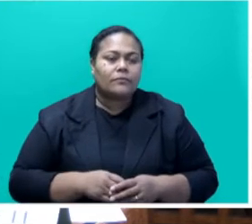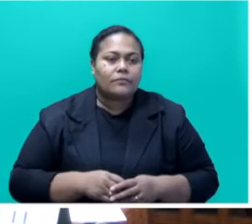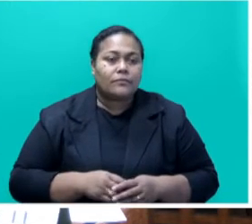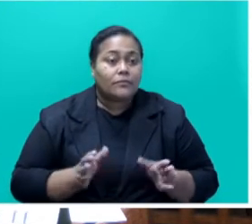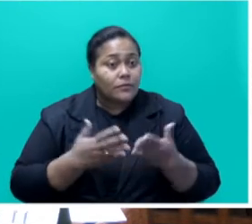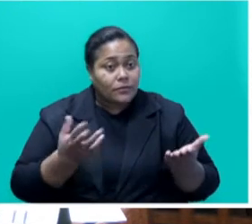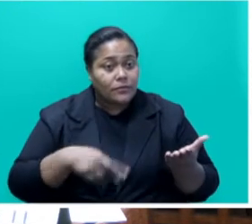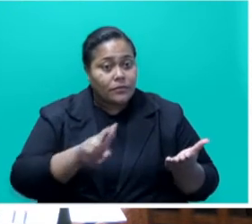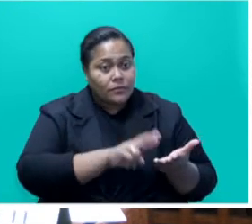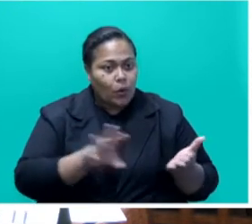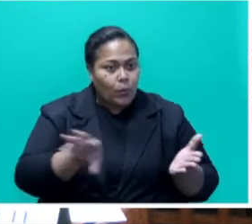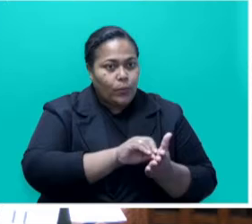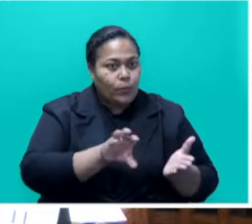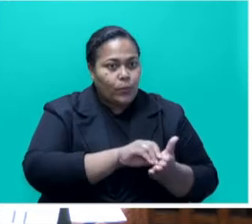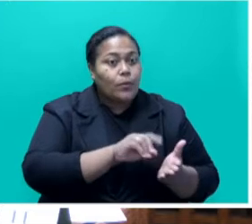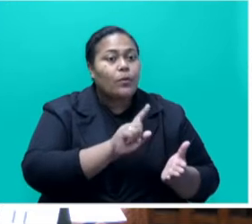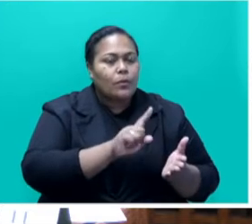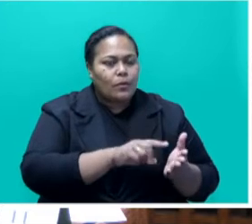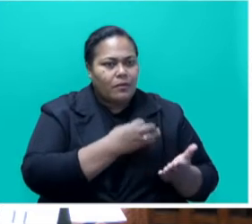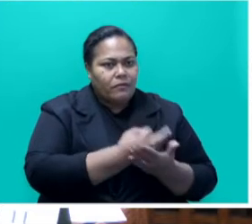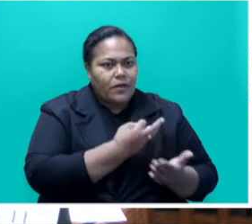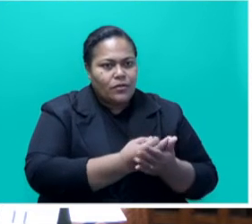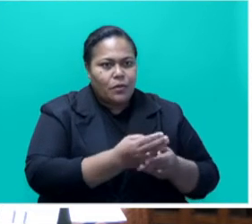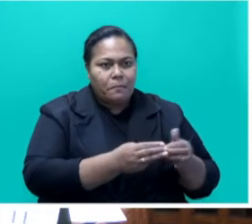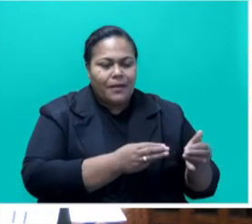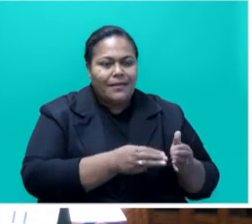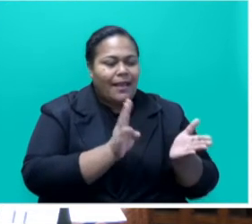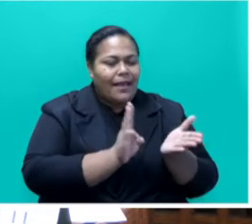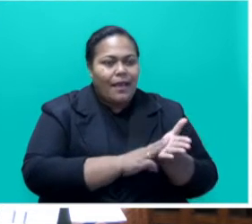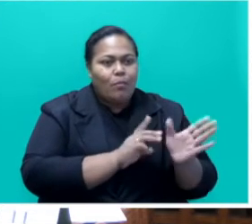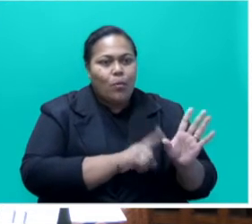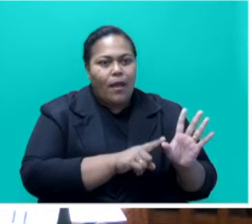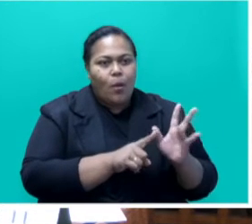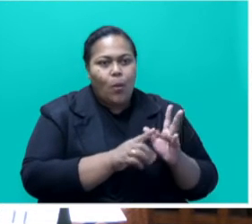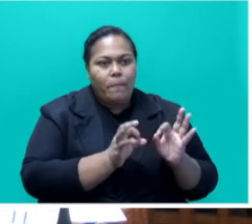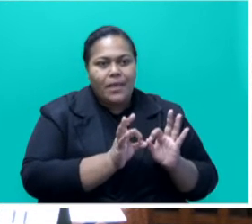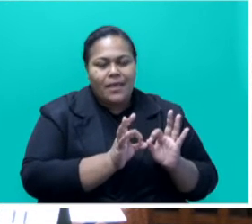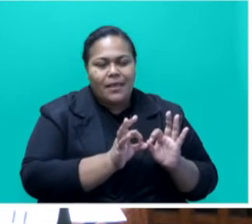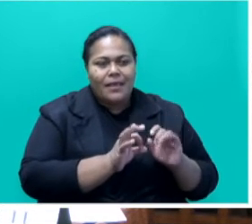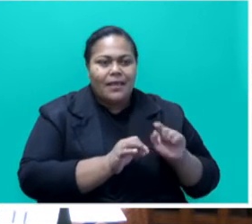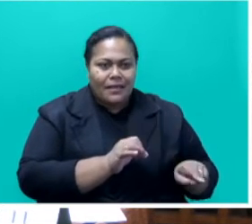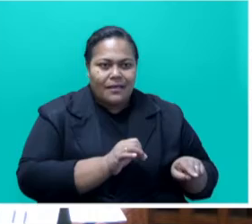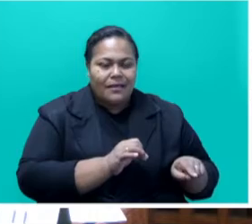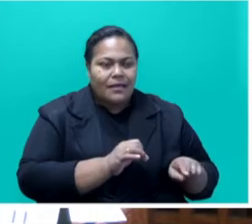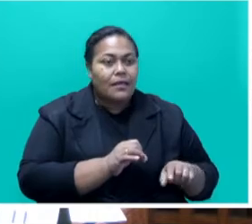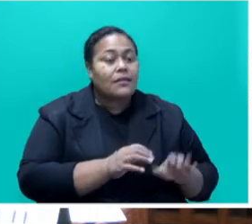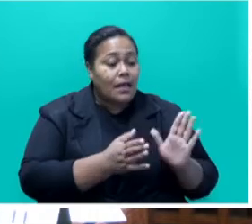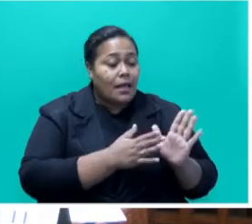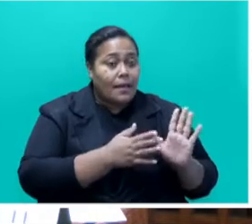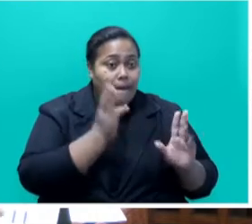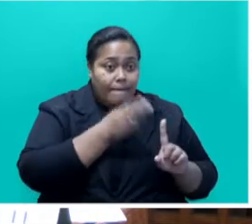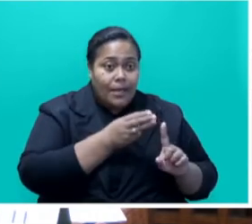recorded in the Financial Management Information System at headquarters RFMF. And as I've